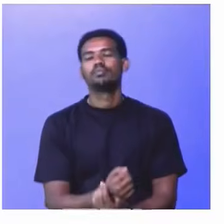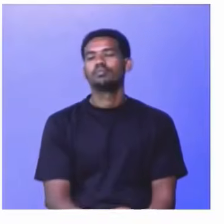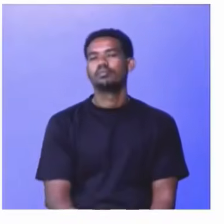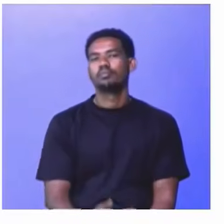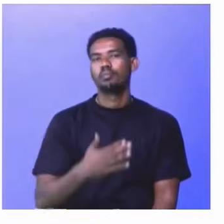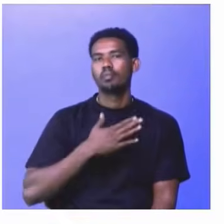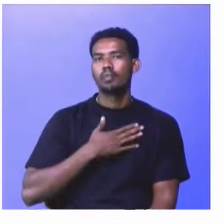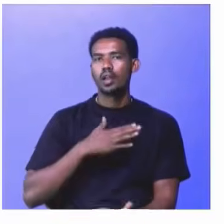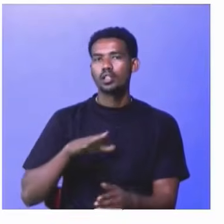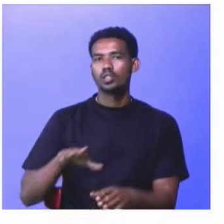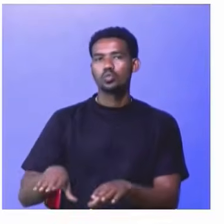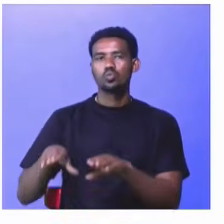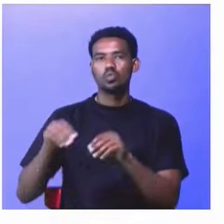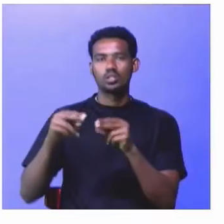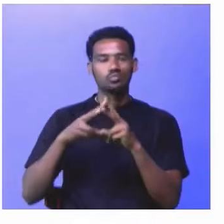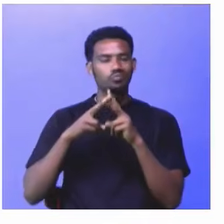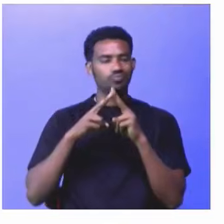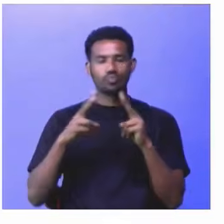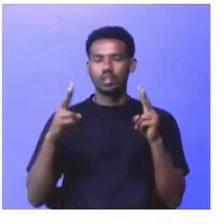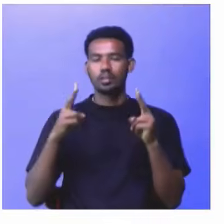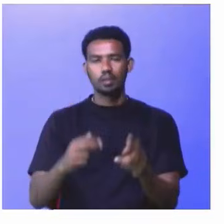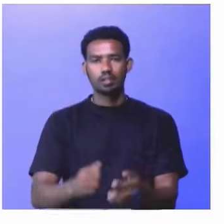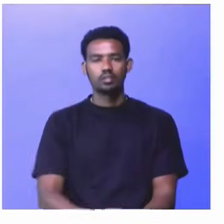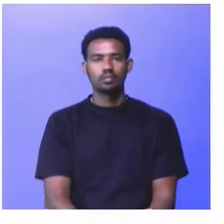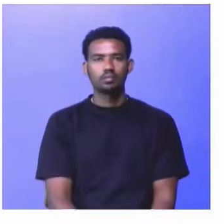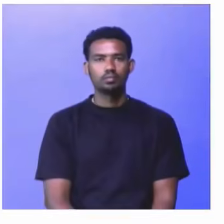my students very much.